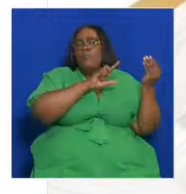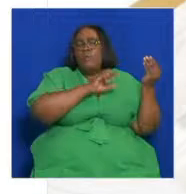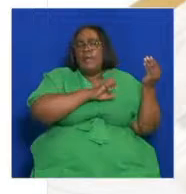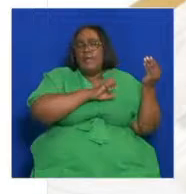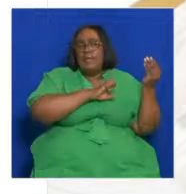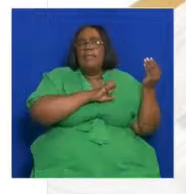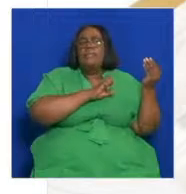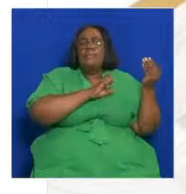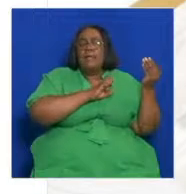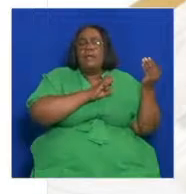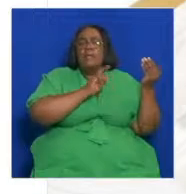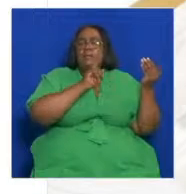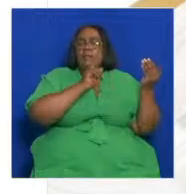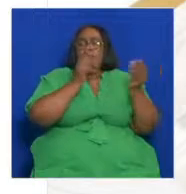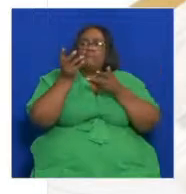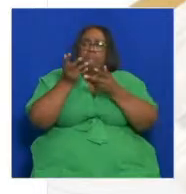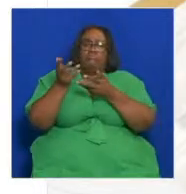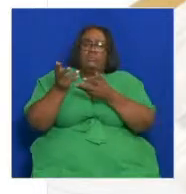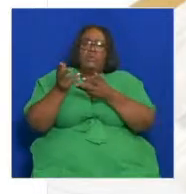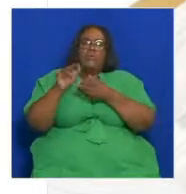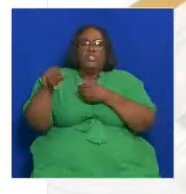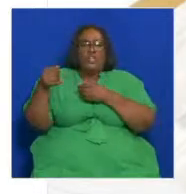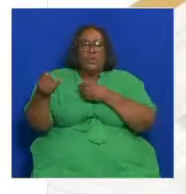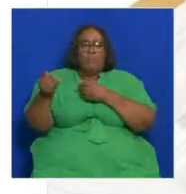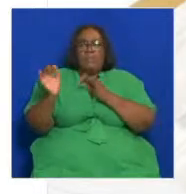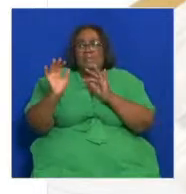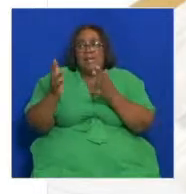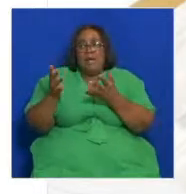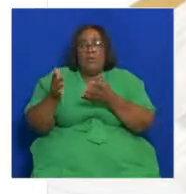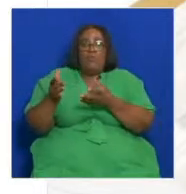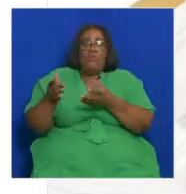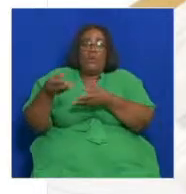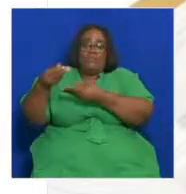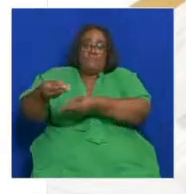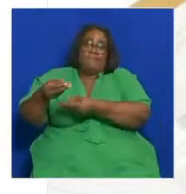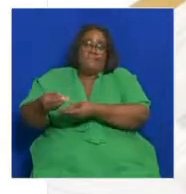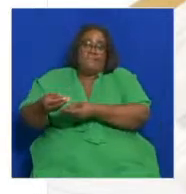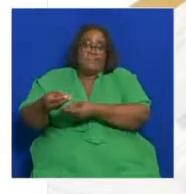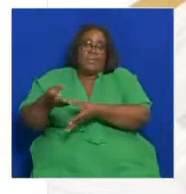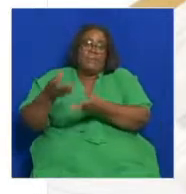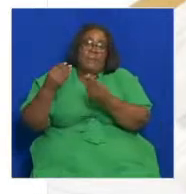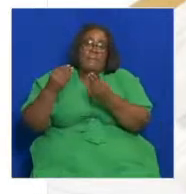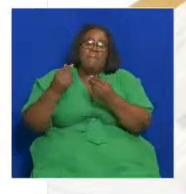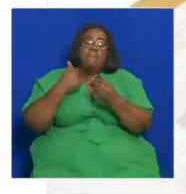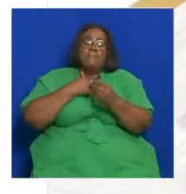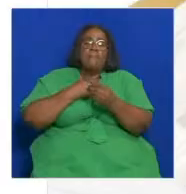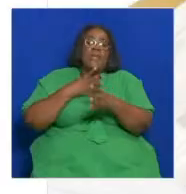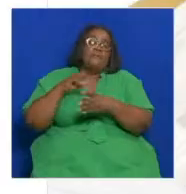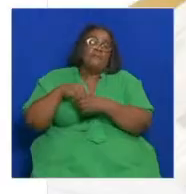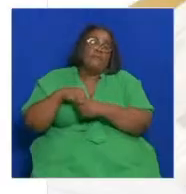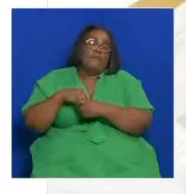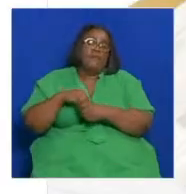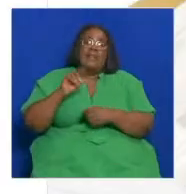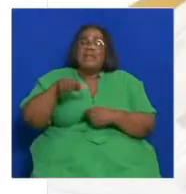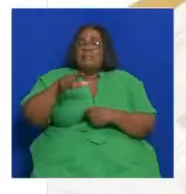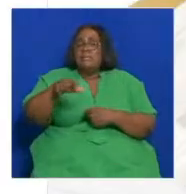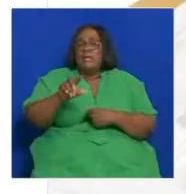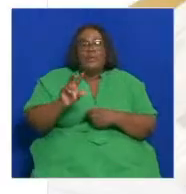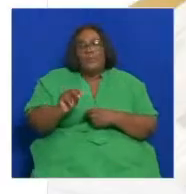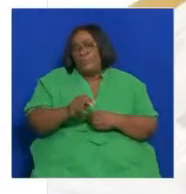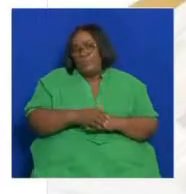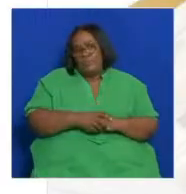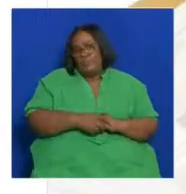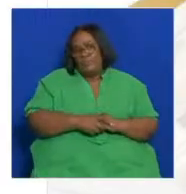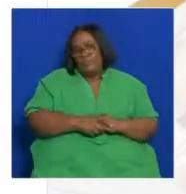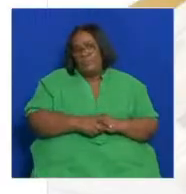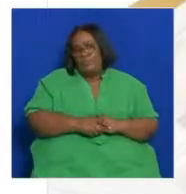the dockets were ultimately obtained. I was not involved in those later steps, and know of